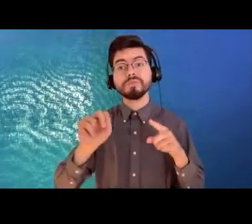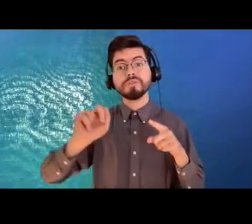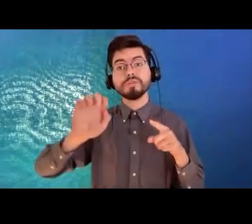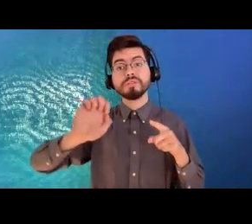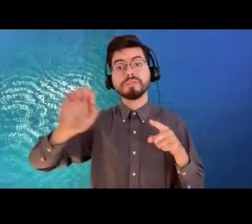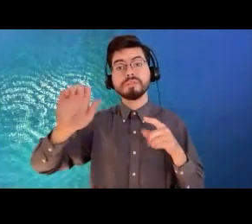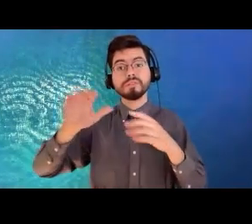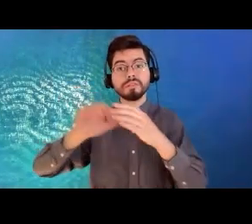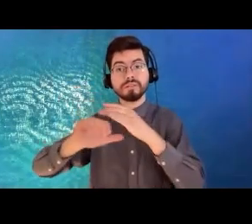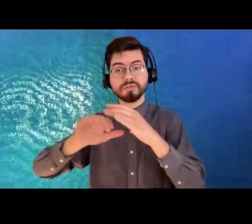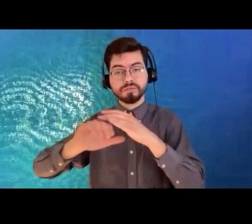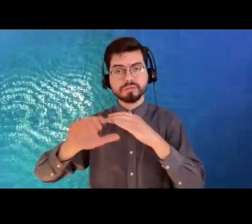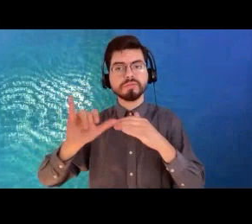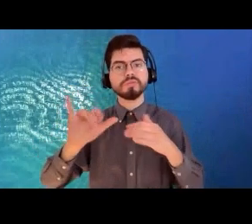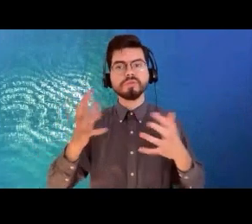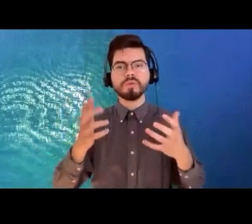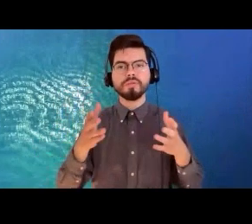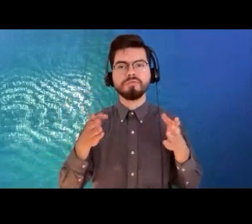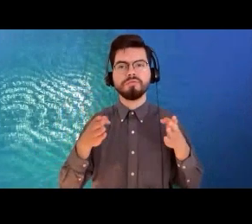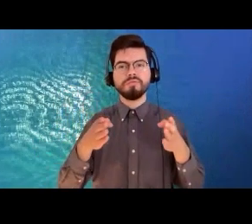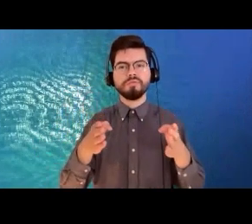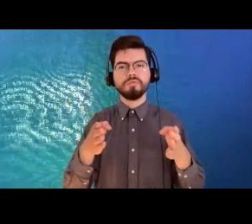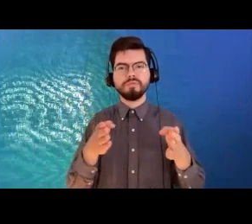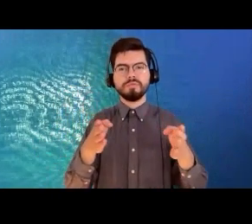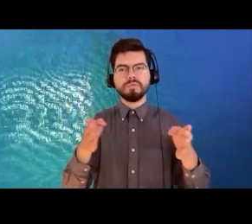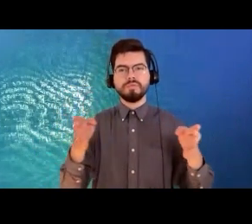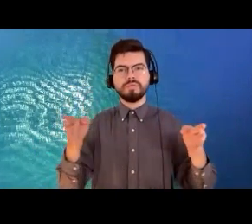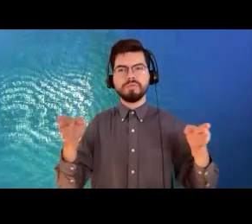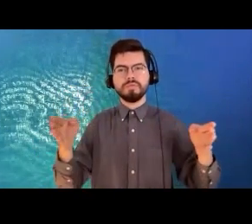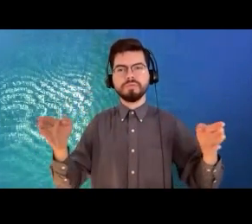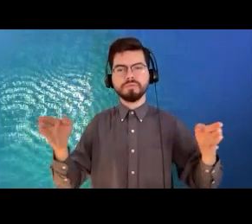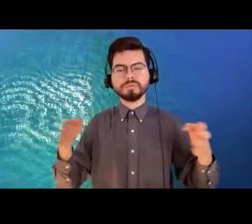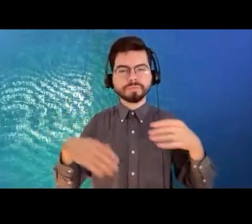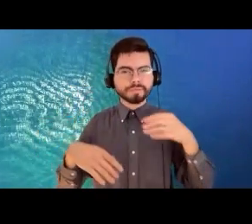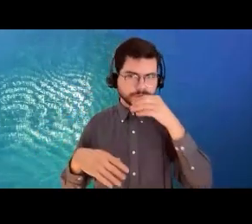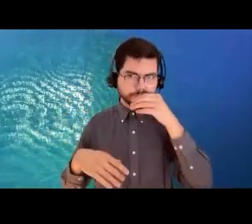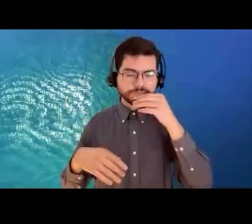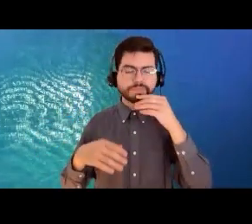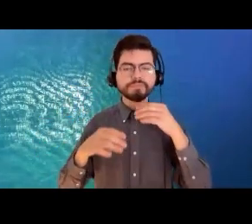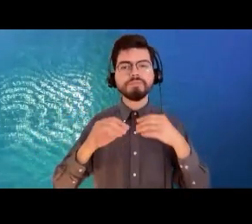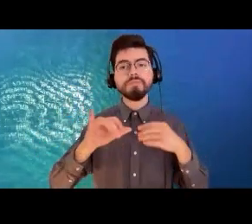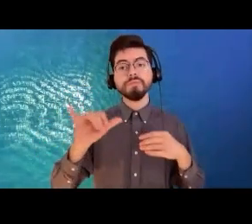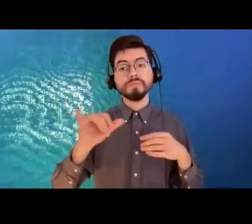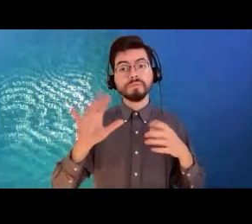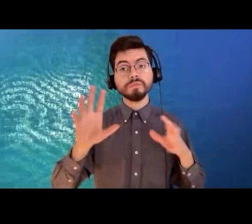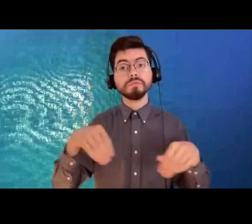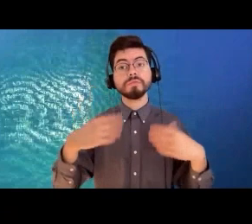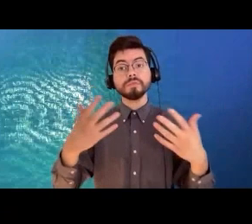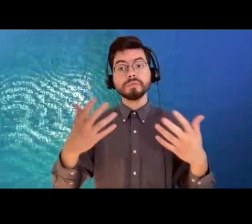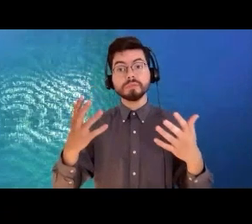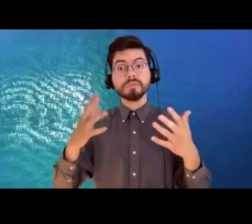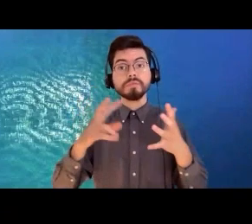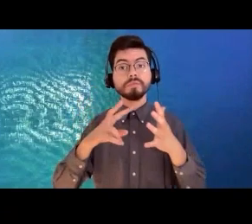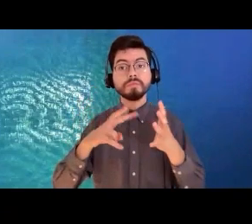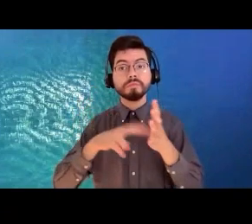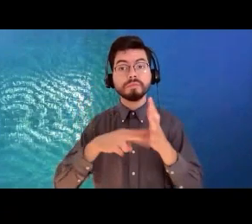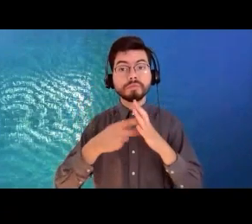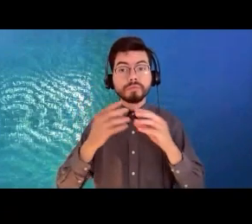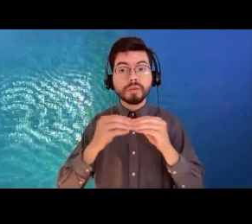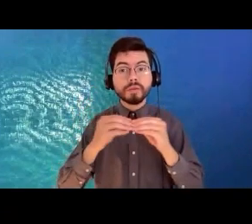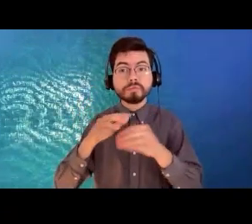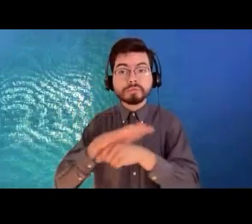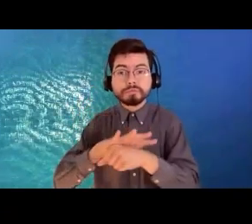30-foot template. We're looking at opportunities to provide more viewing areas for wildlife, to increase parking